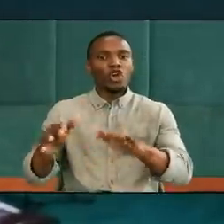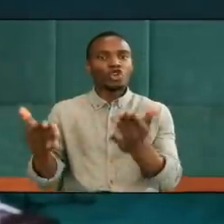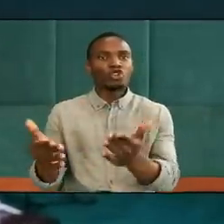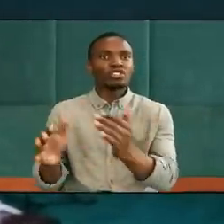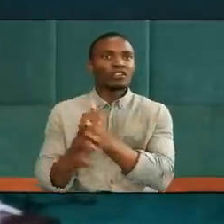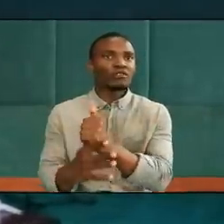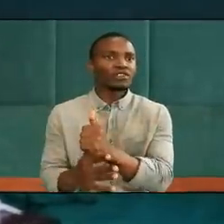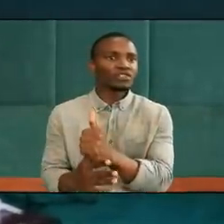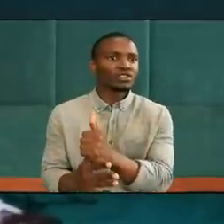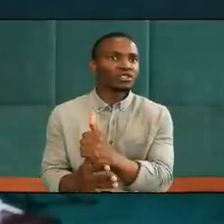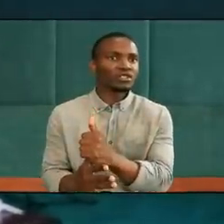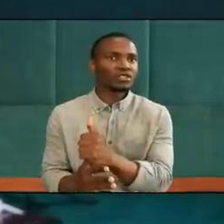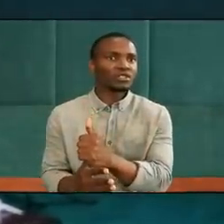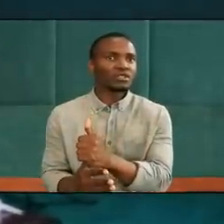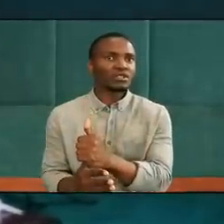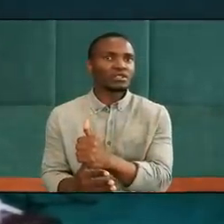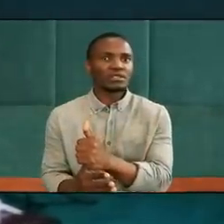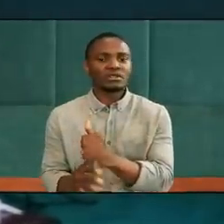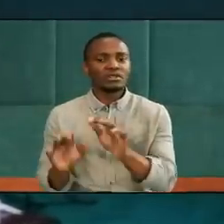roast fish.